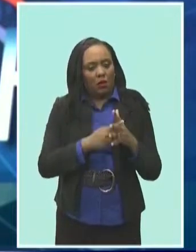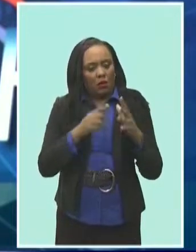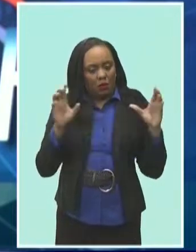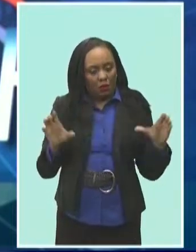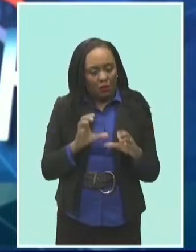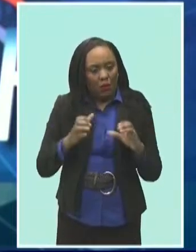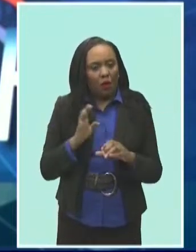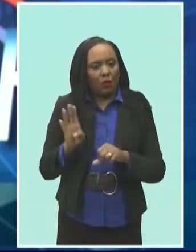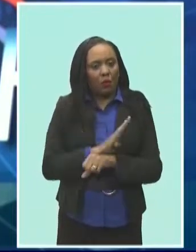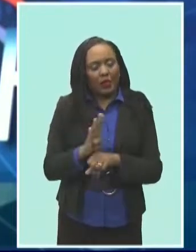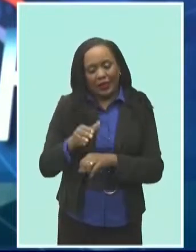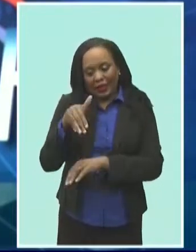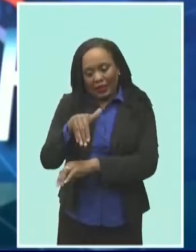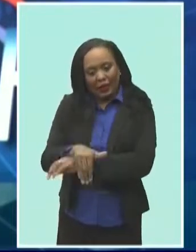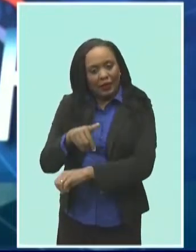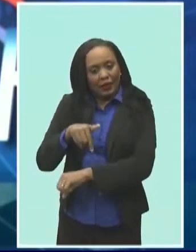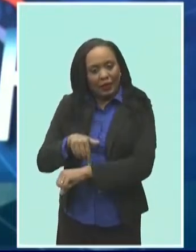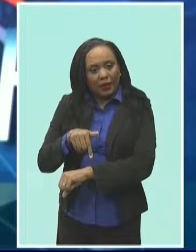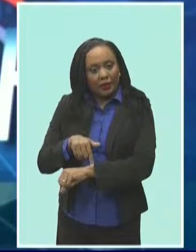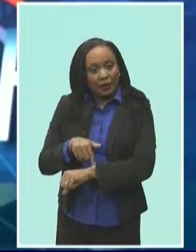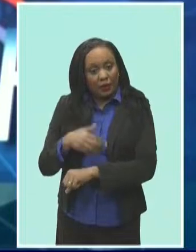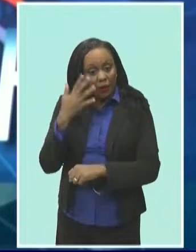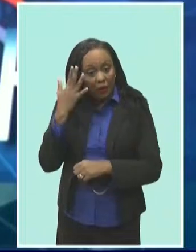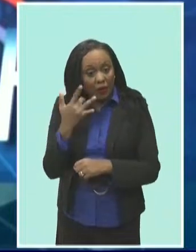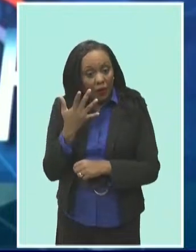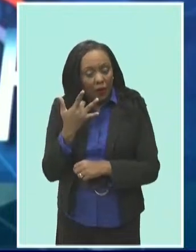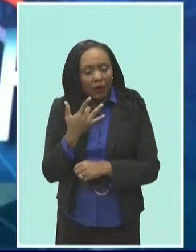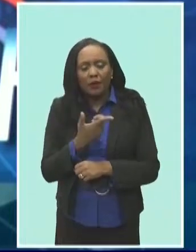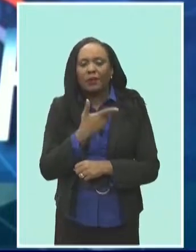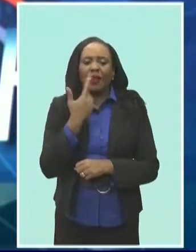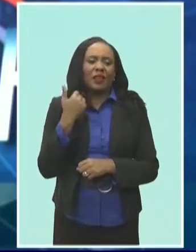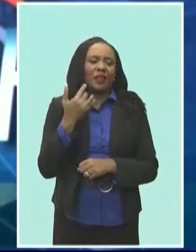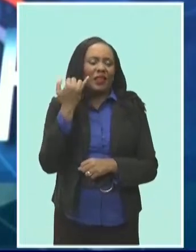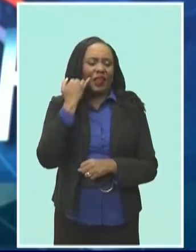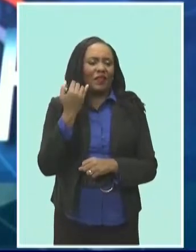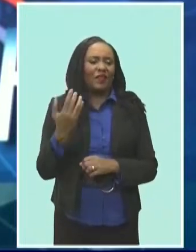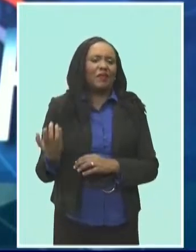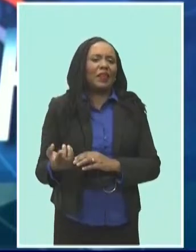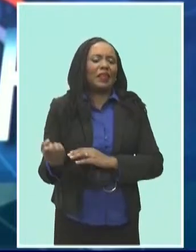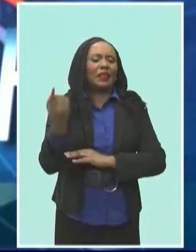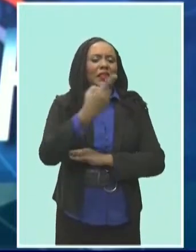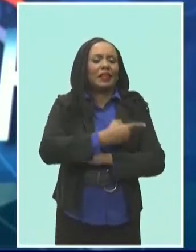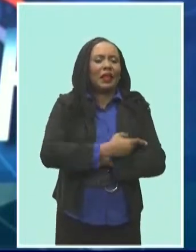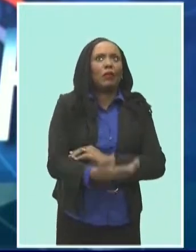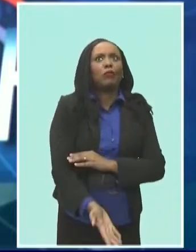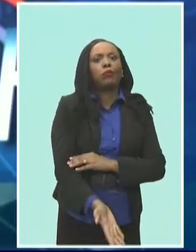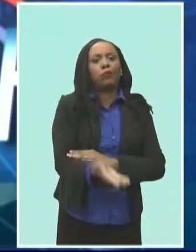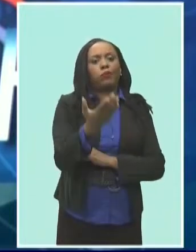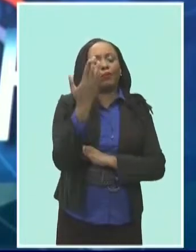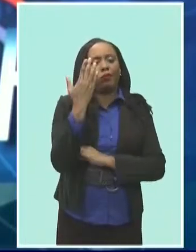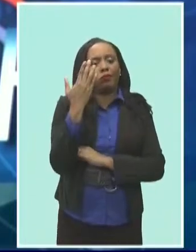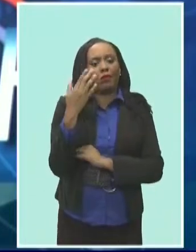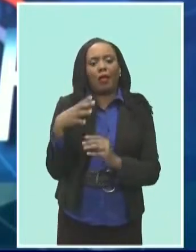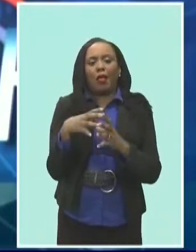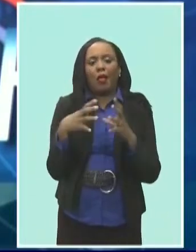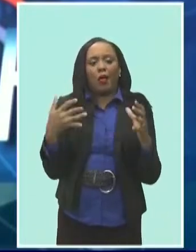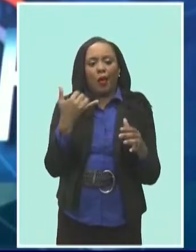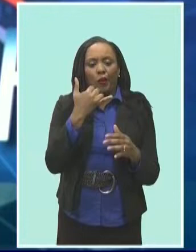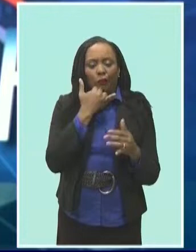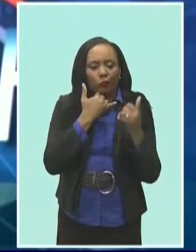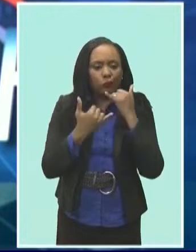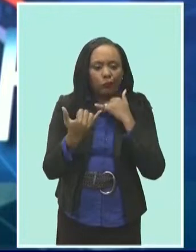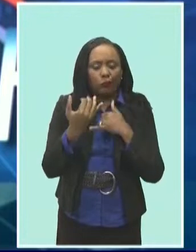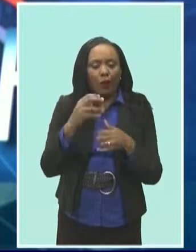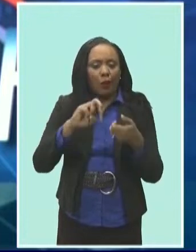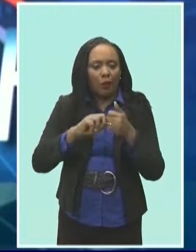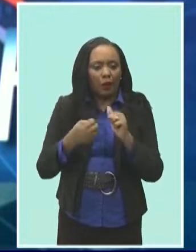Dr. William Duguid says one of the primary reasons for doing this would be alleviating inconvenience caused to the public. The minister